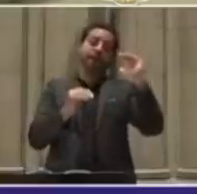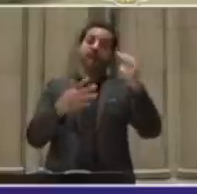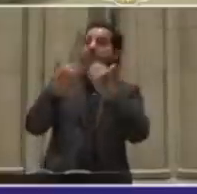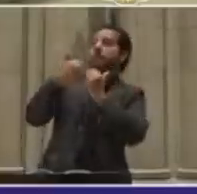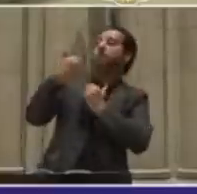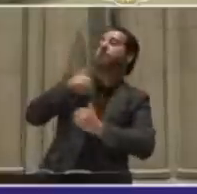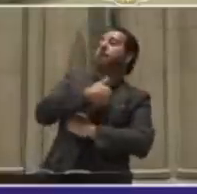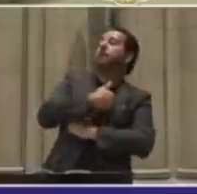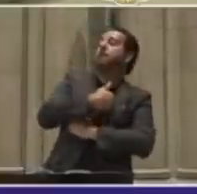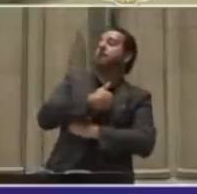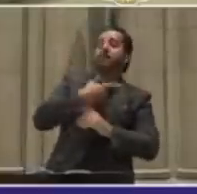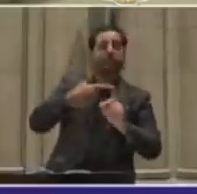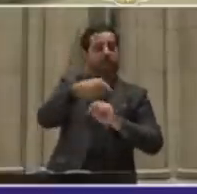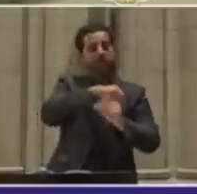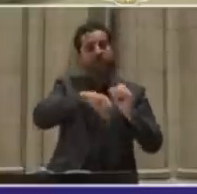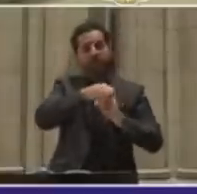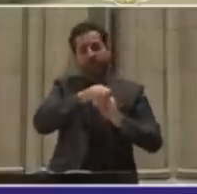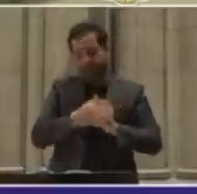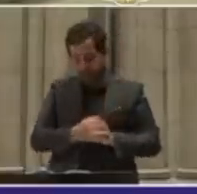separate us one from another.